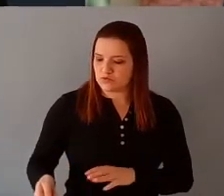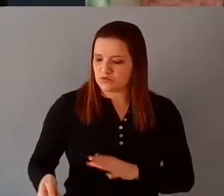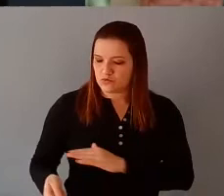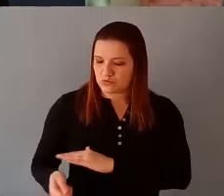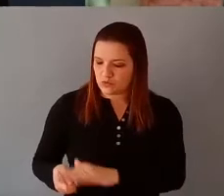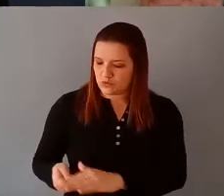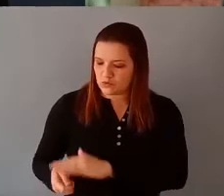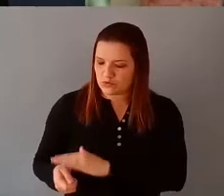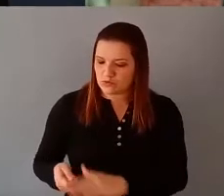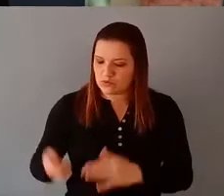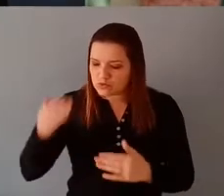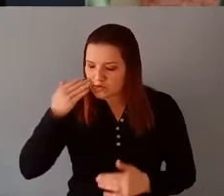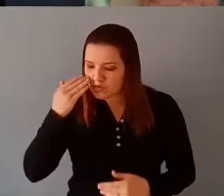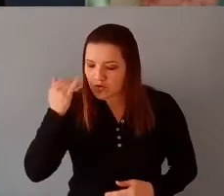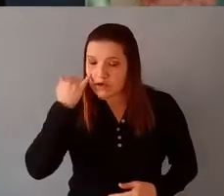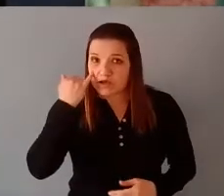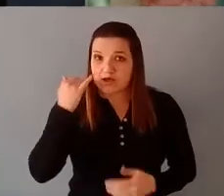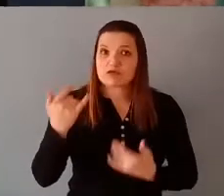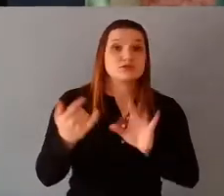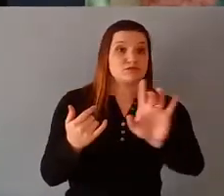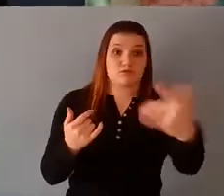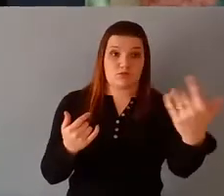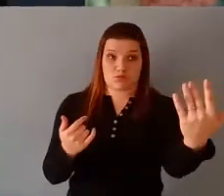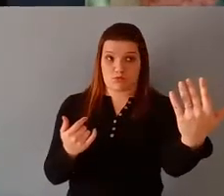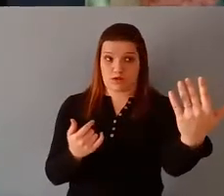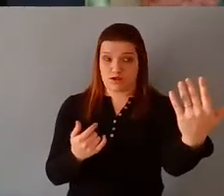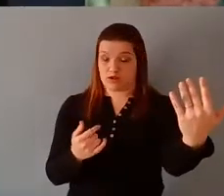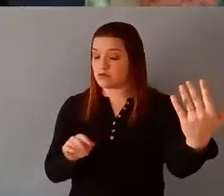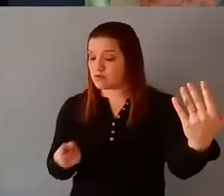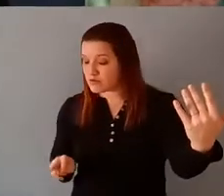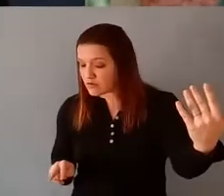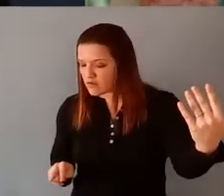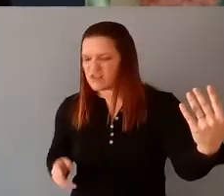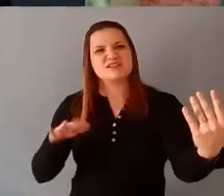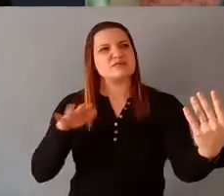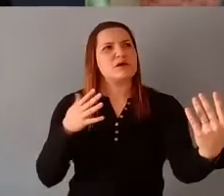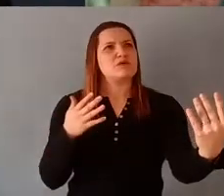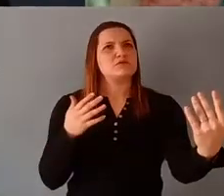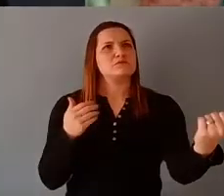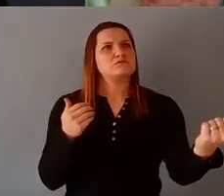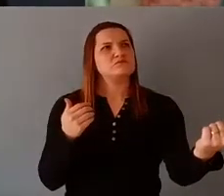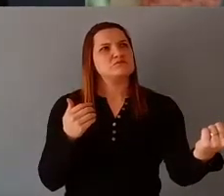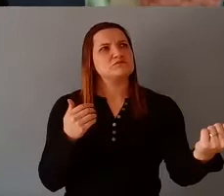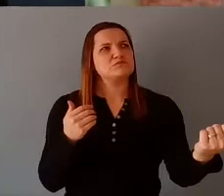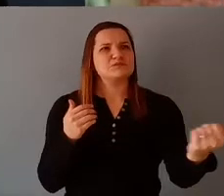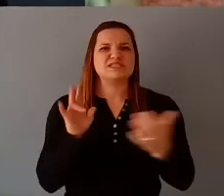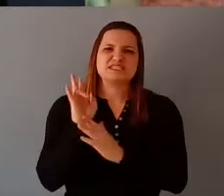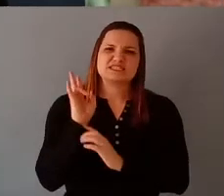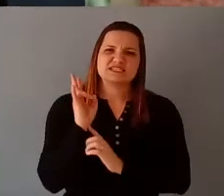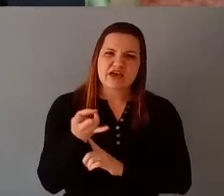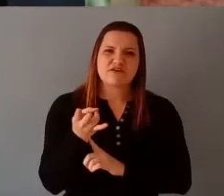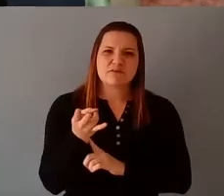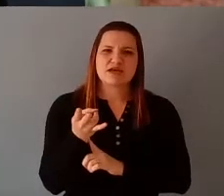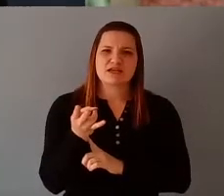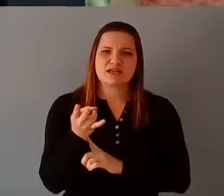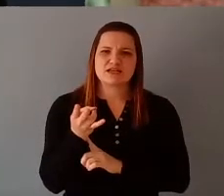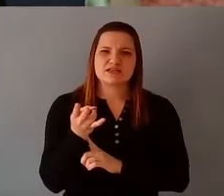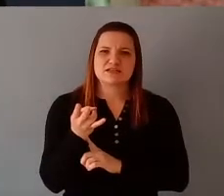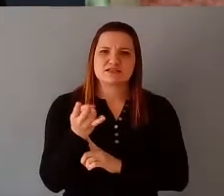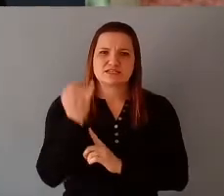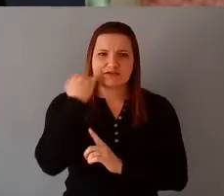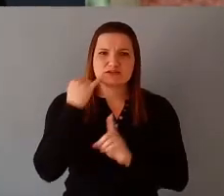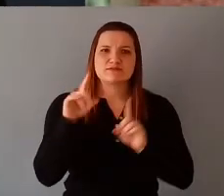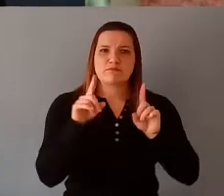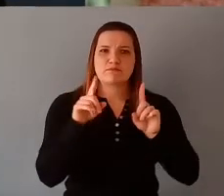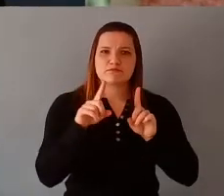the analyzer and have them wait, because it takes about 7 minutes to get back a positive